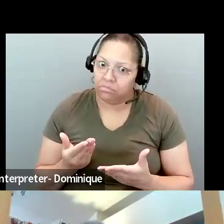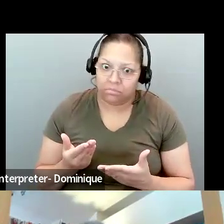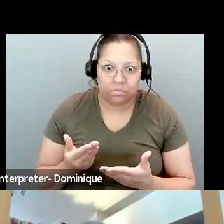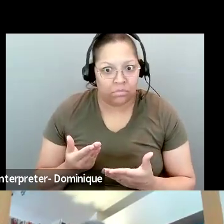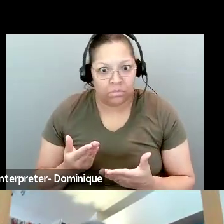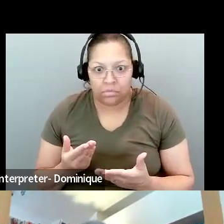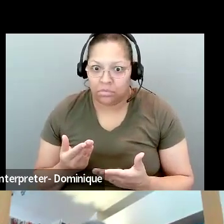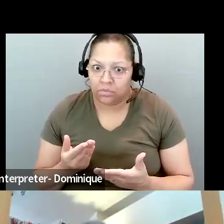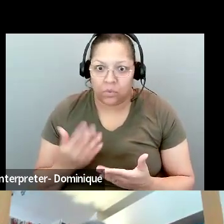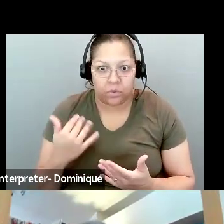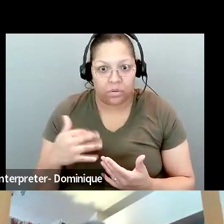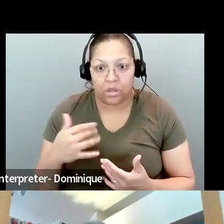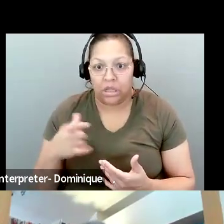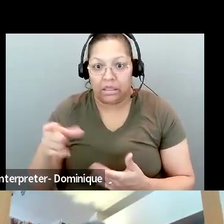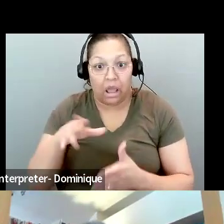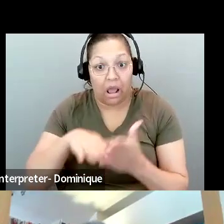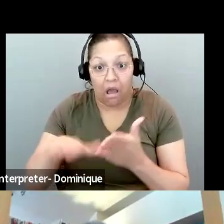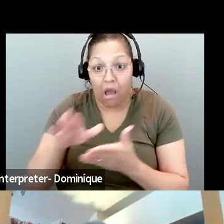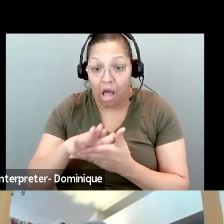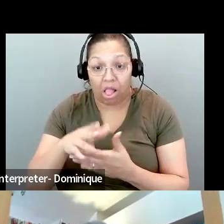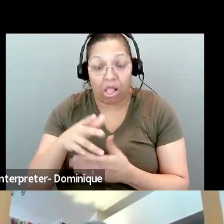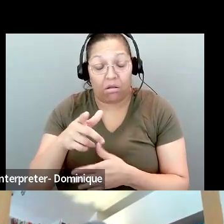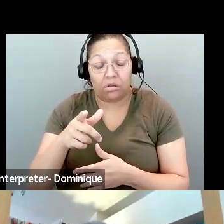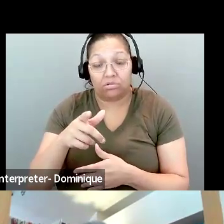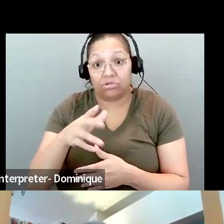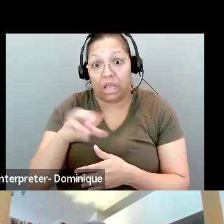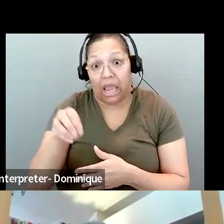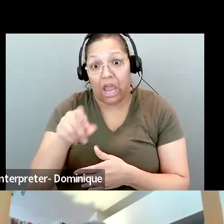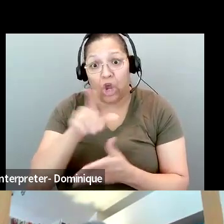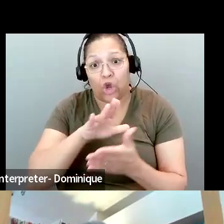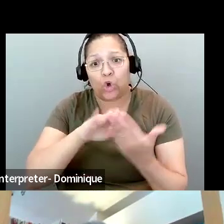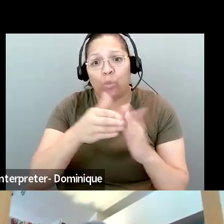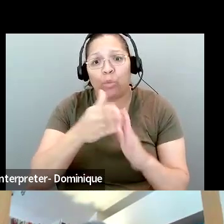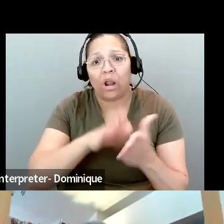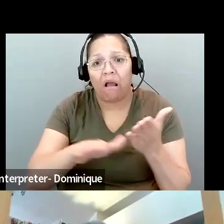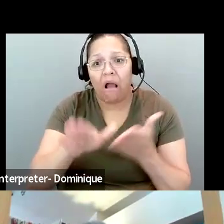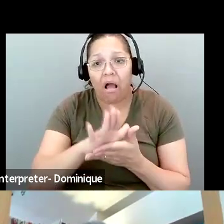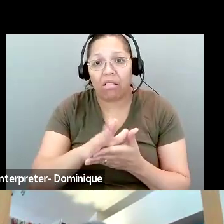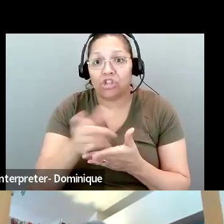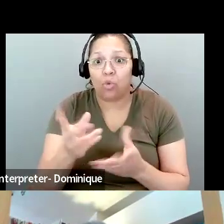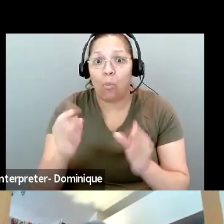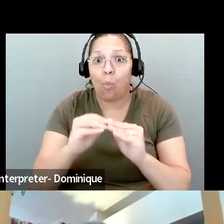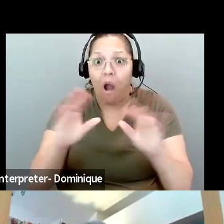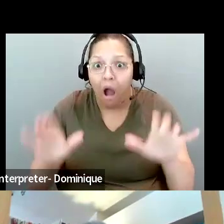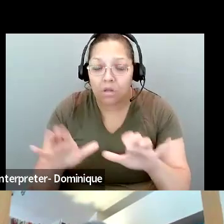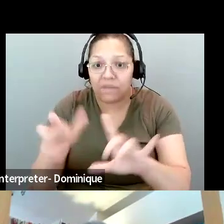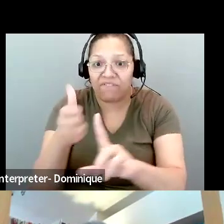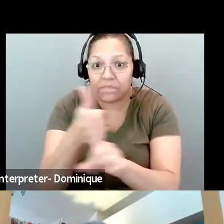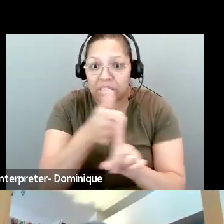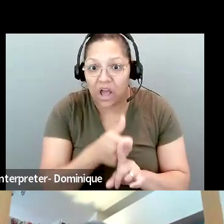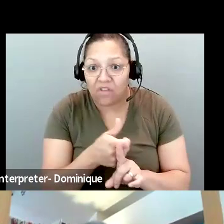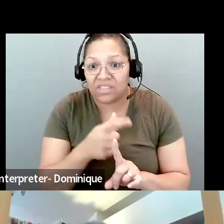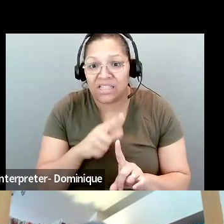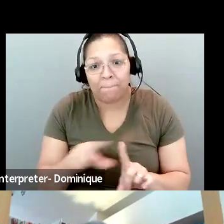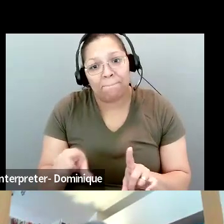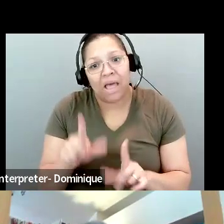the college campuses and the community colleges have not only become more active themselves, but the interest by